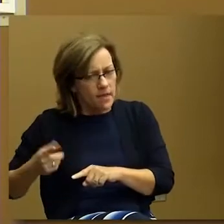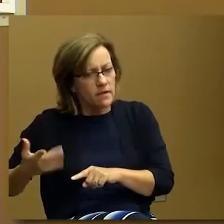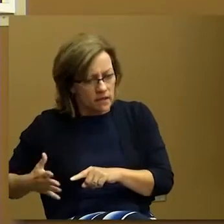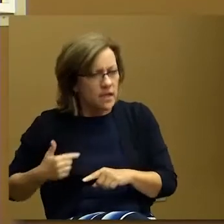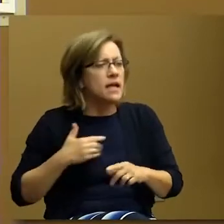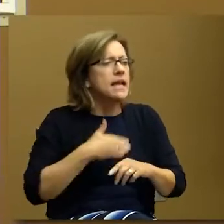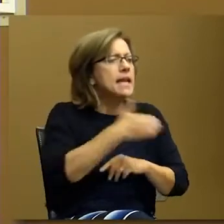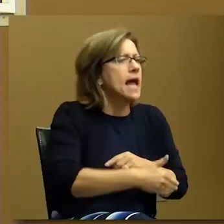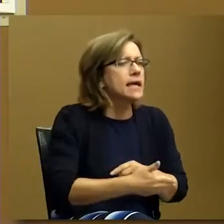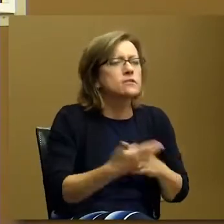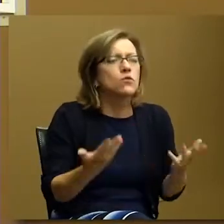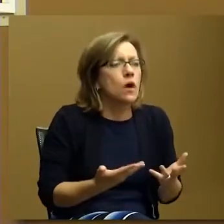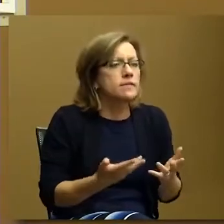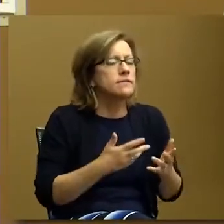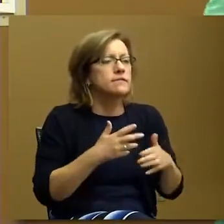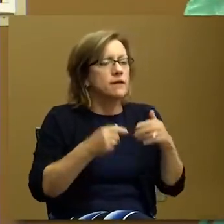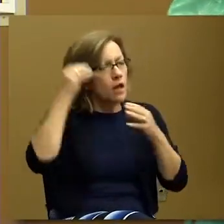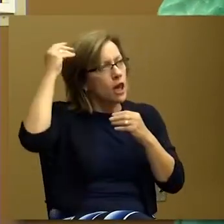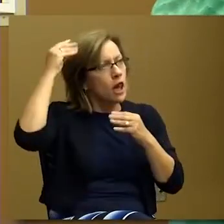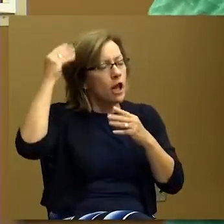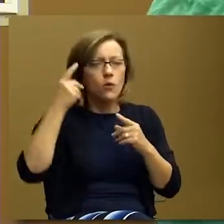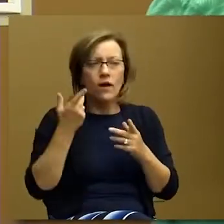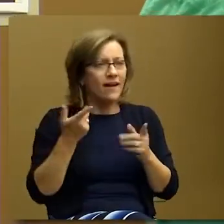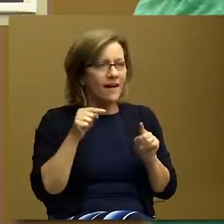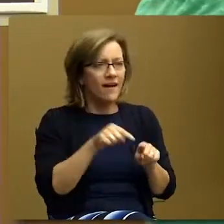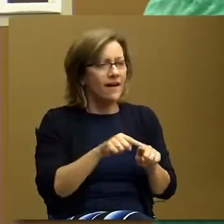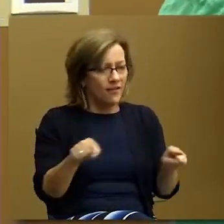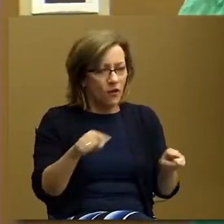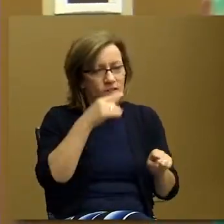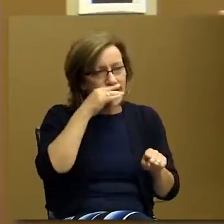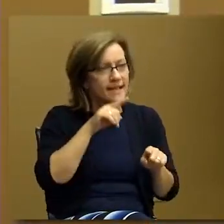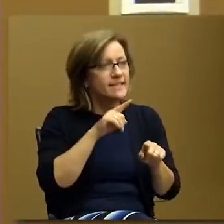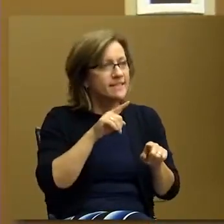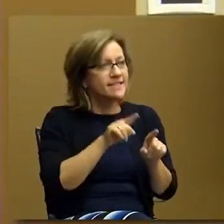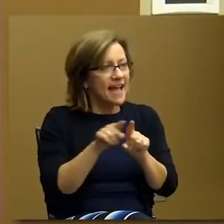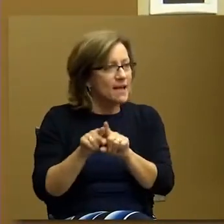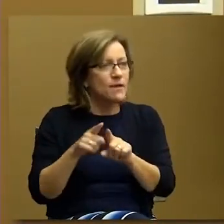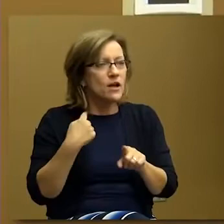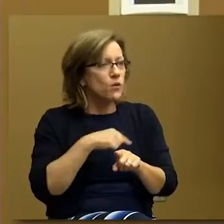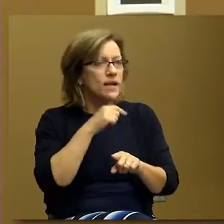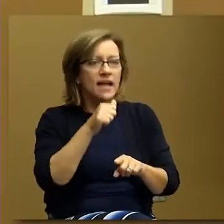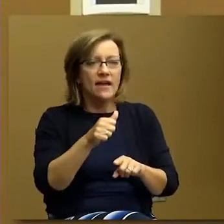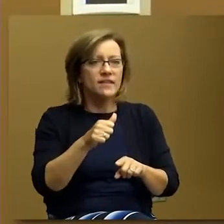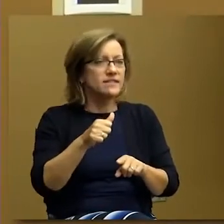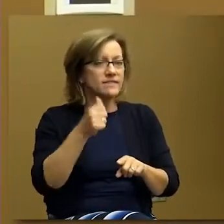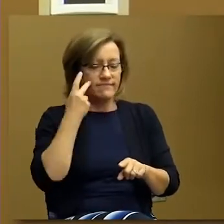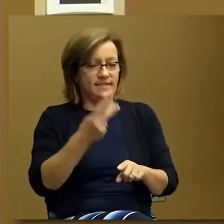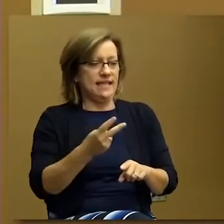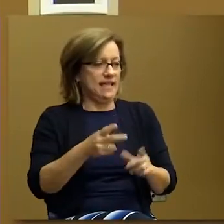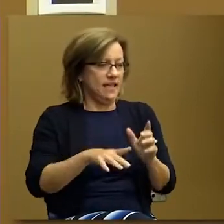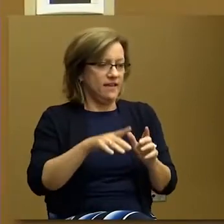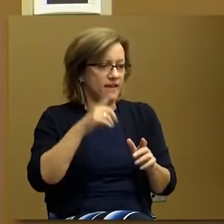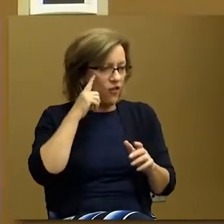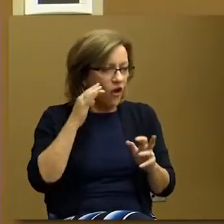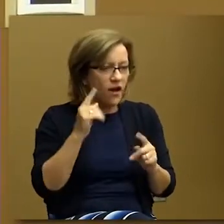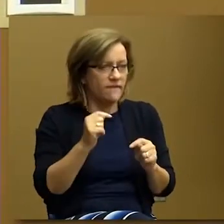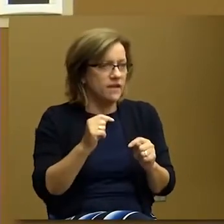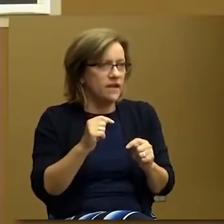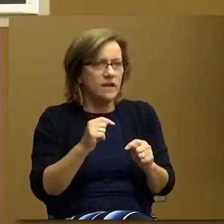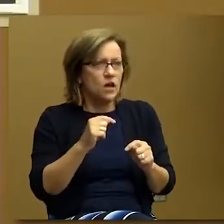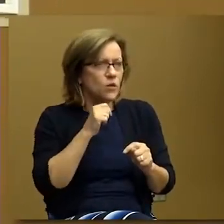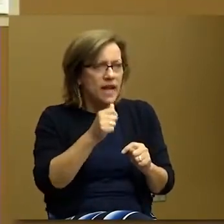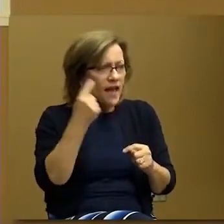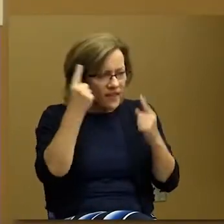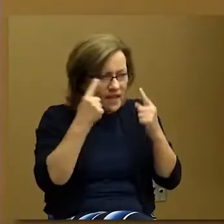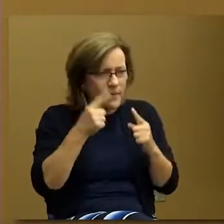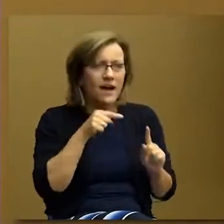happen. Well, guess what? These kids are the same way. We just haven't thought about it. We haven't thought